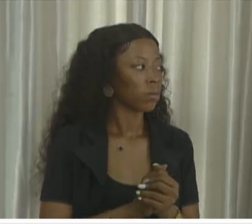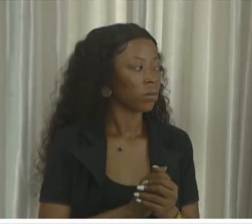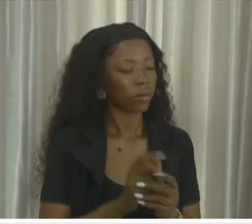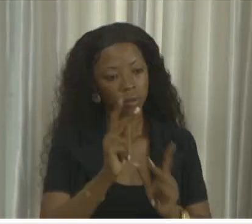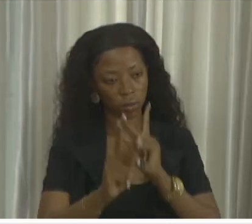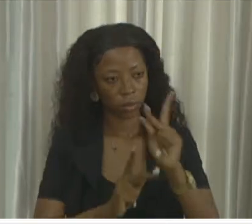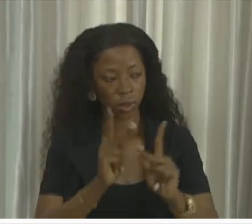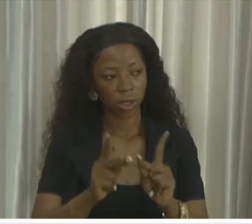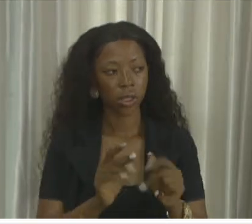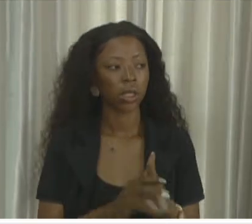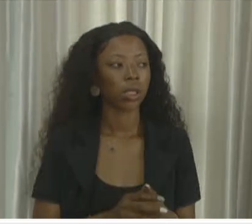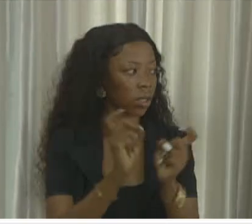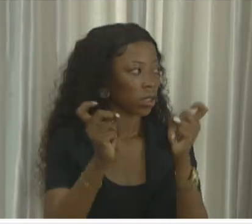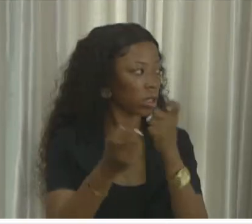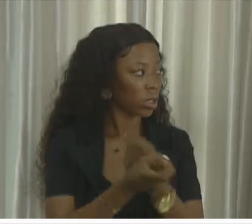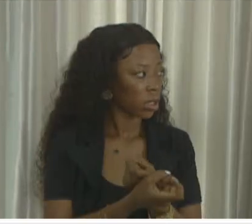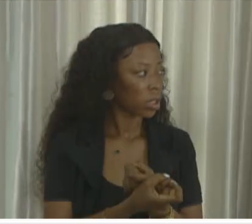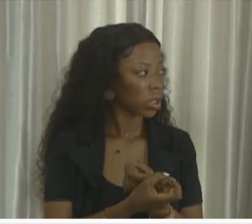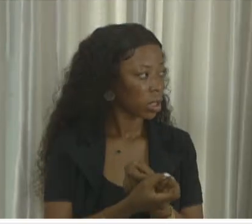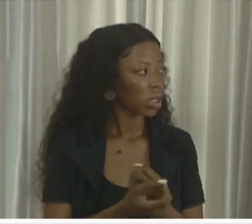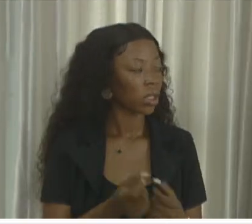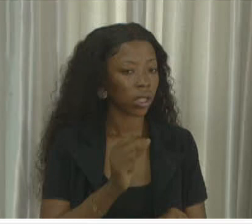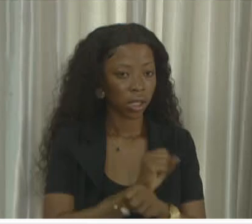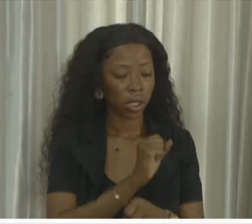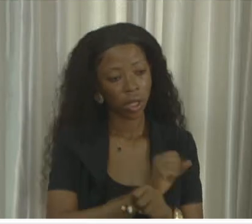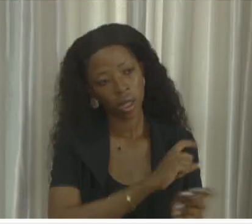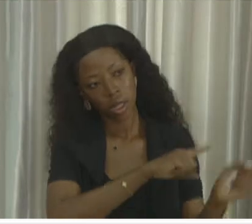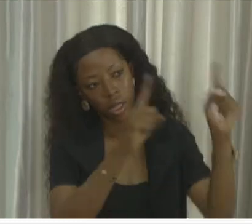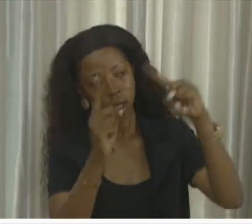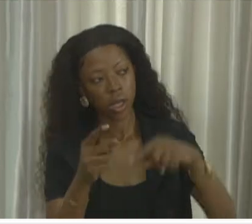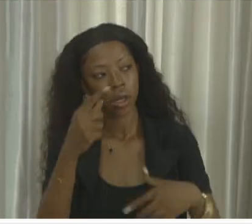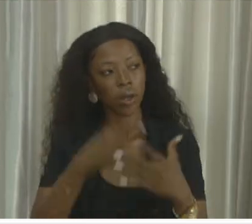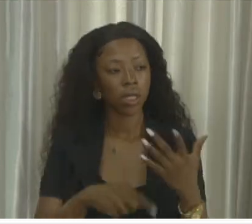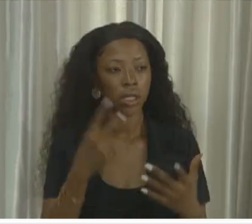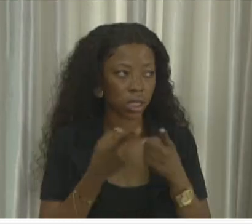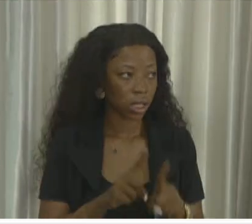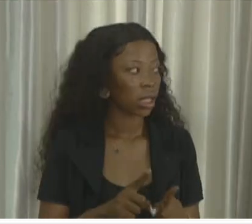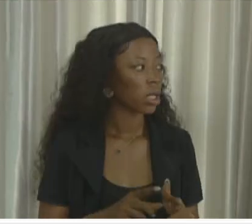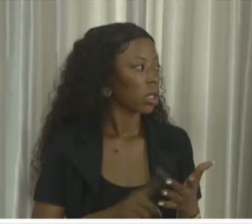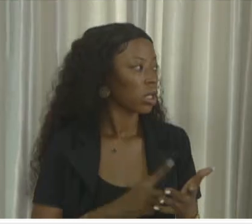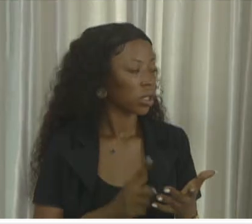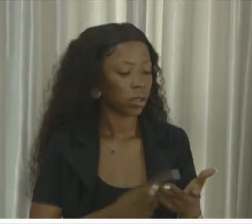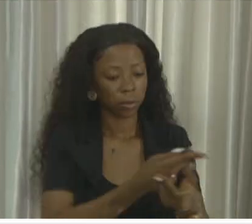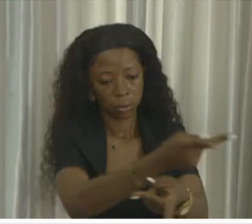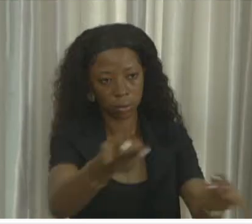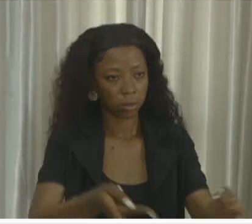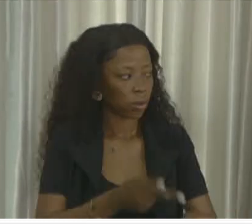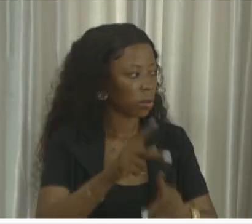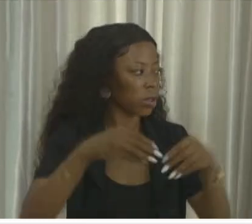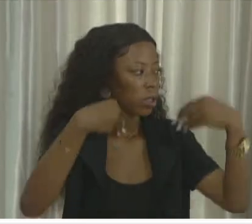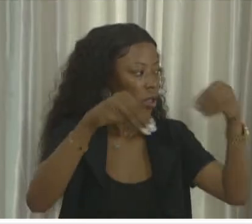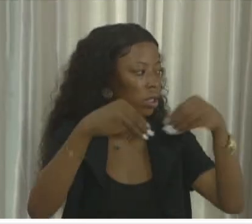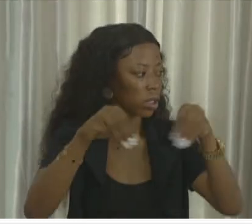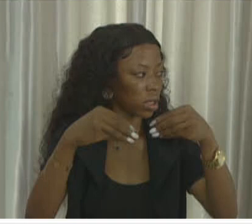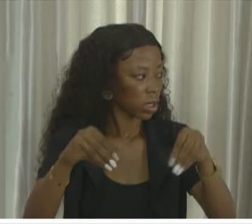we're supposed to, because people are in the way they pay for do that work day. May they say if they go out and see what's in the app in a shop one, shop two, shop three, where they see the same item,